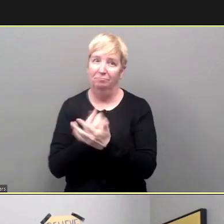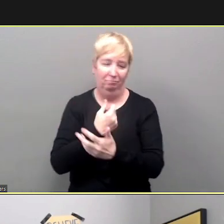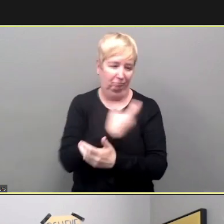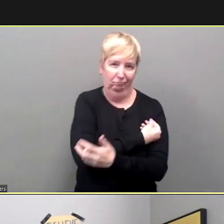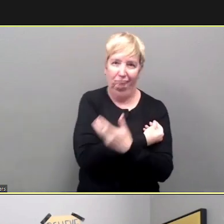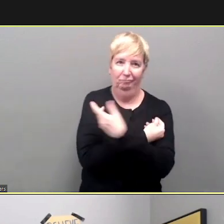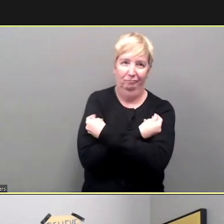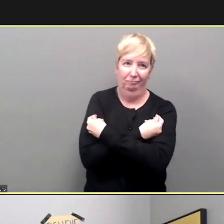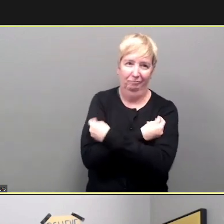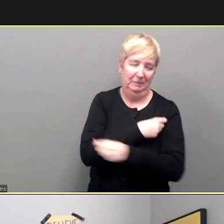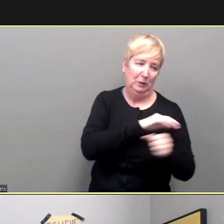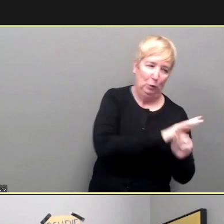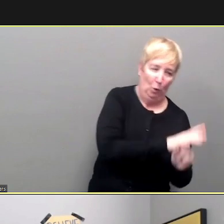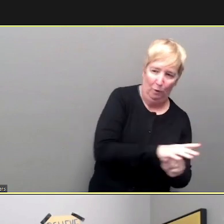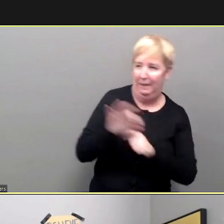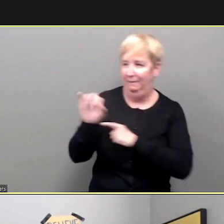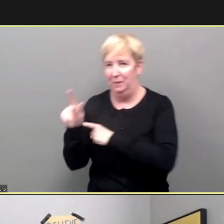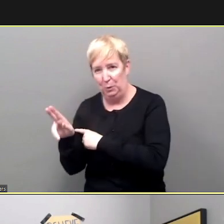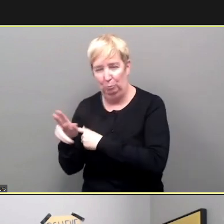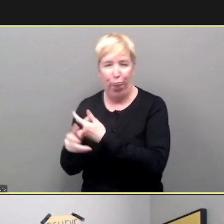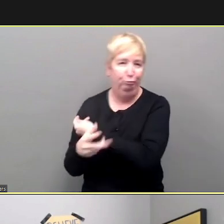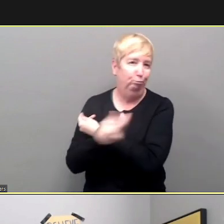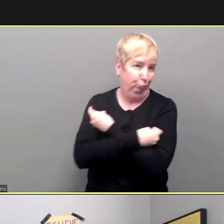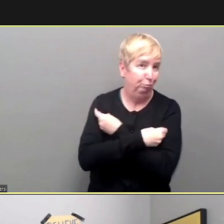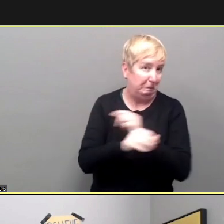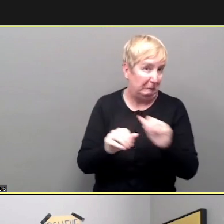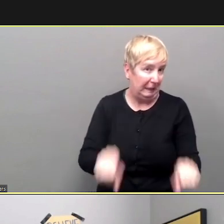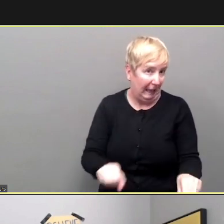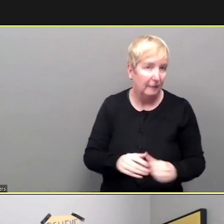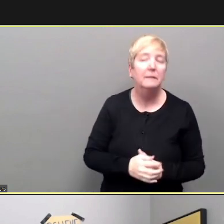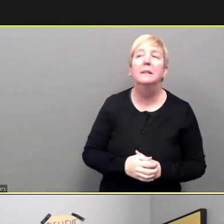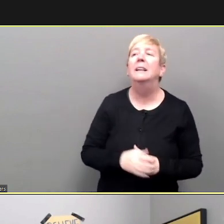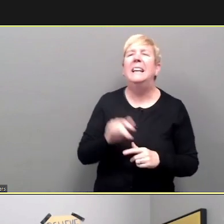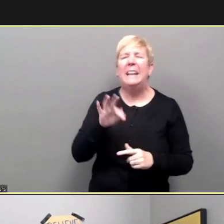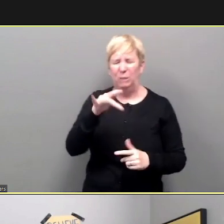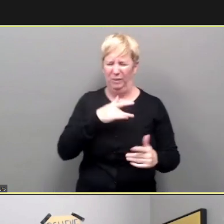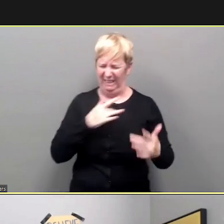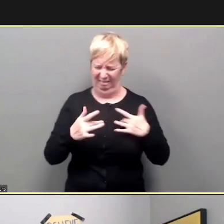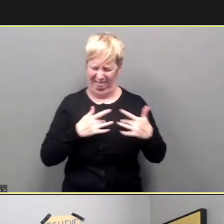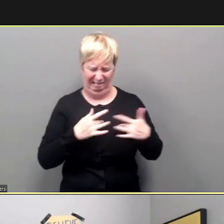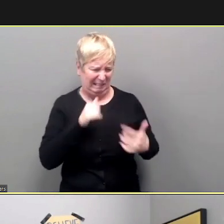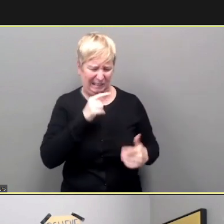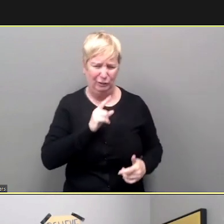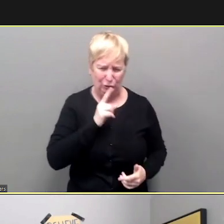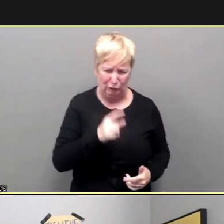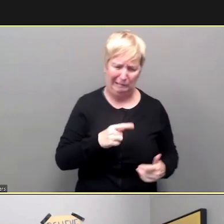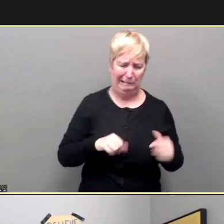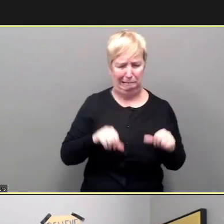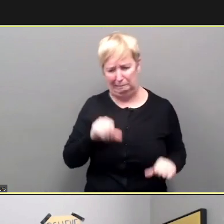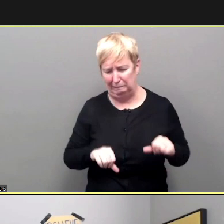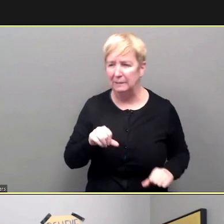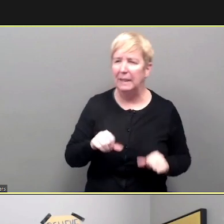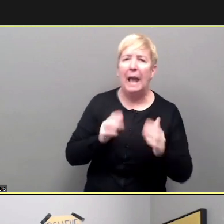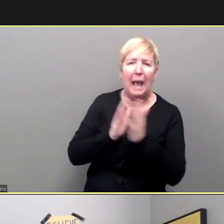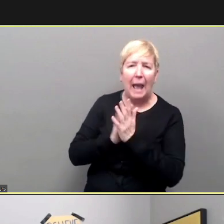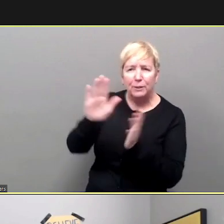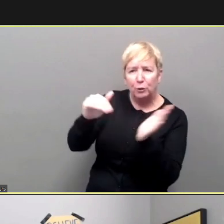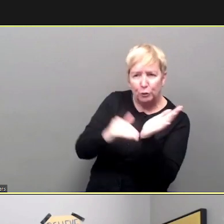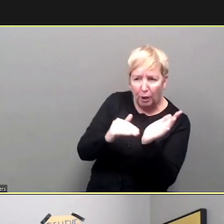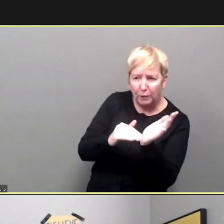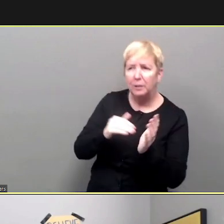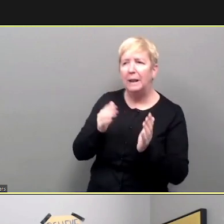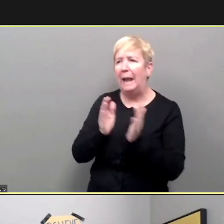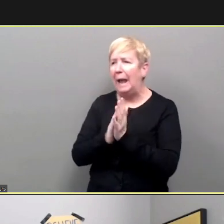have concerns, once again, we're just asking you to ask your provider, a trusted person, if you have questions about the COVID